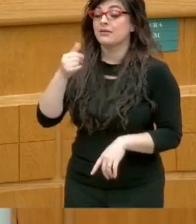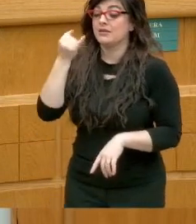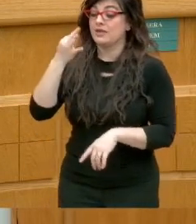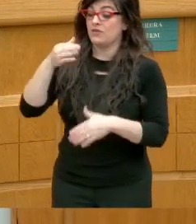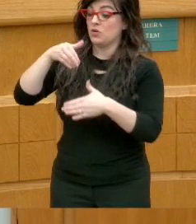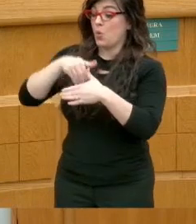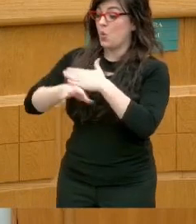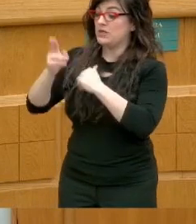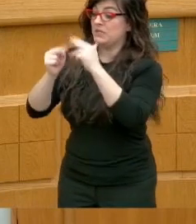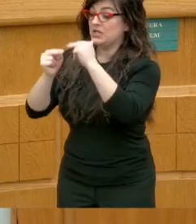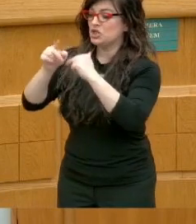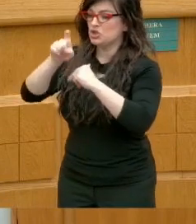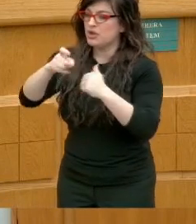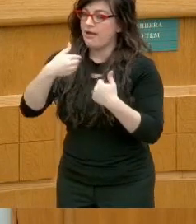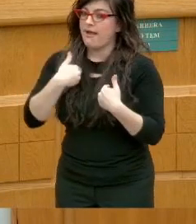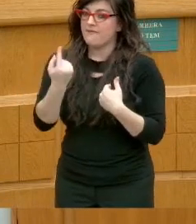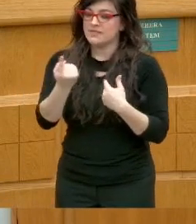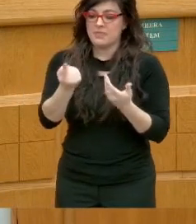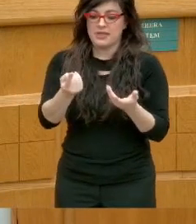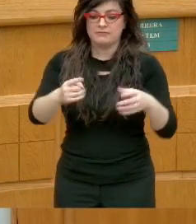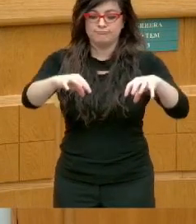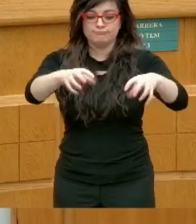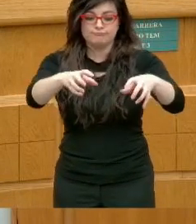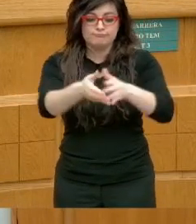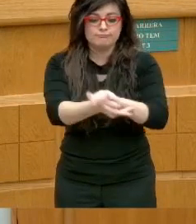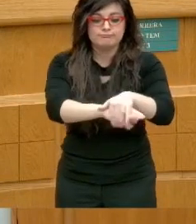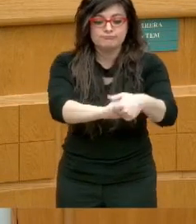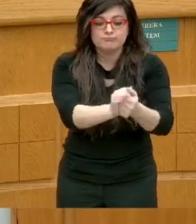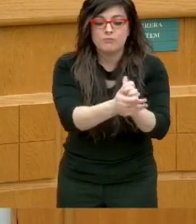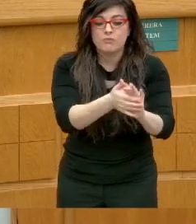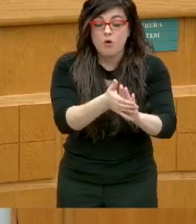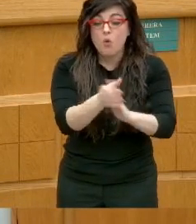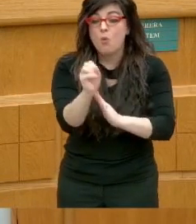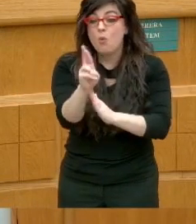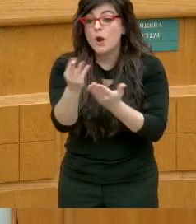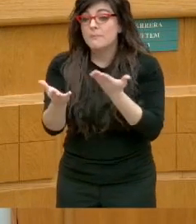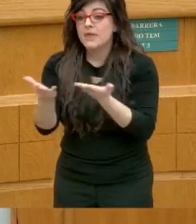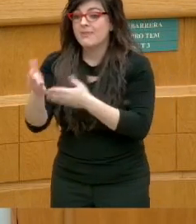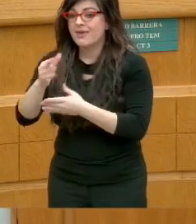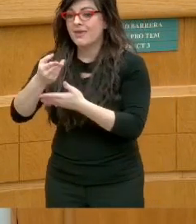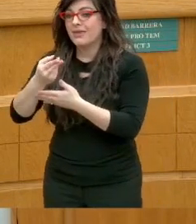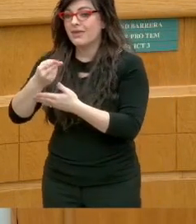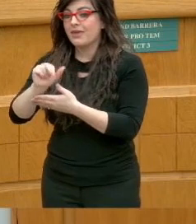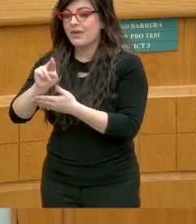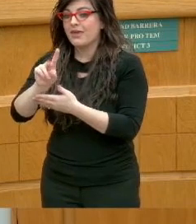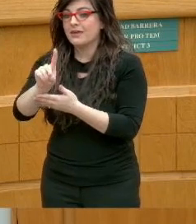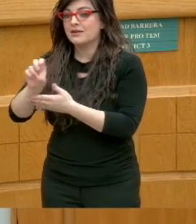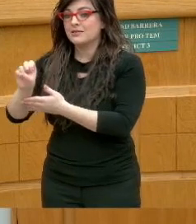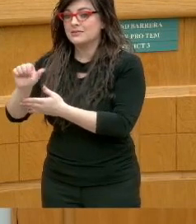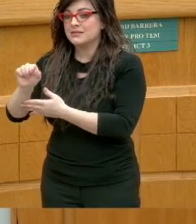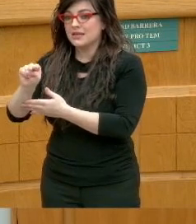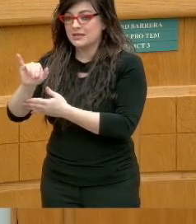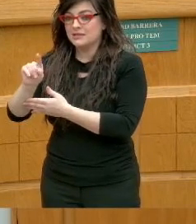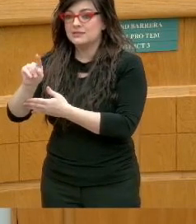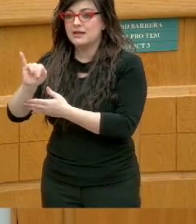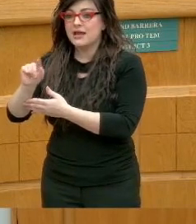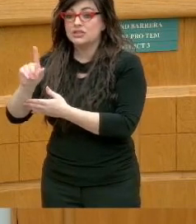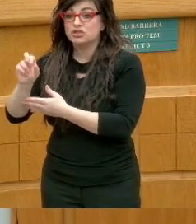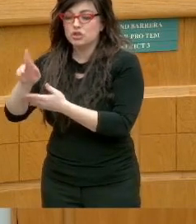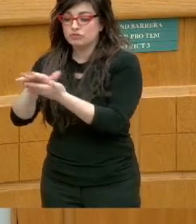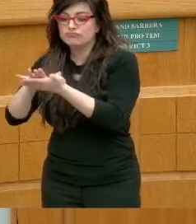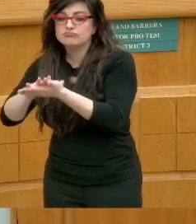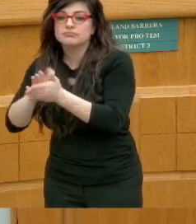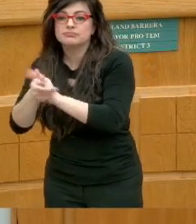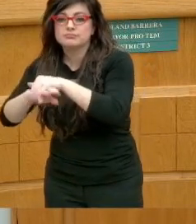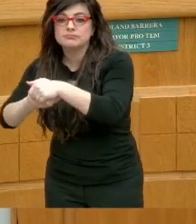their hands or some sanitizer for their hand. It includes 6 feet distancing, so if people used